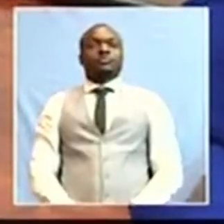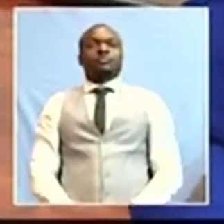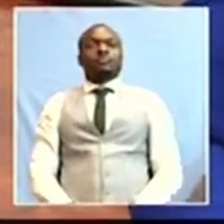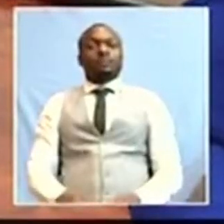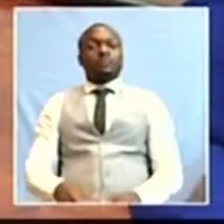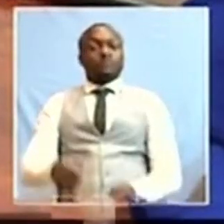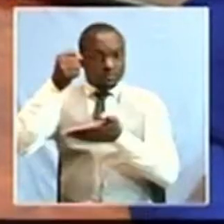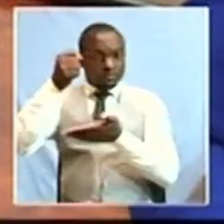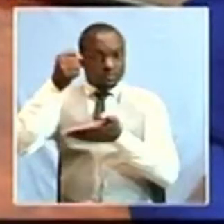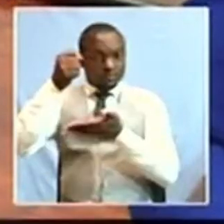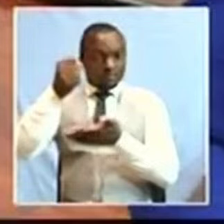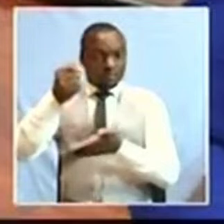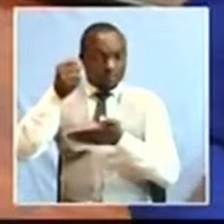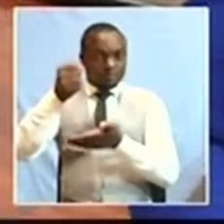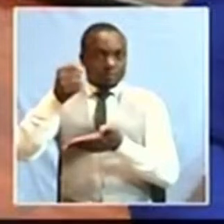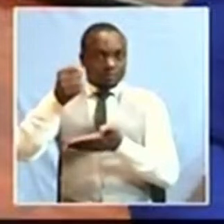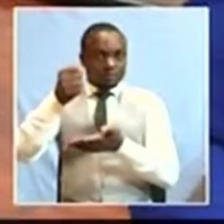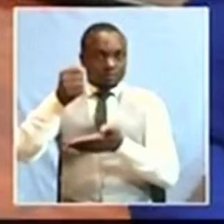Budget,